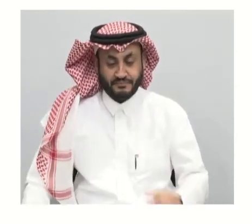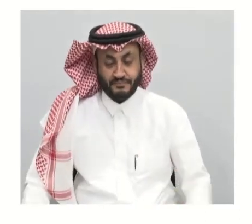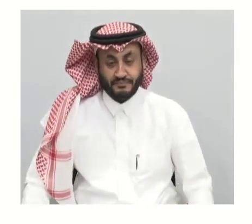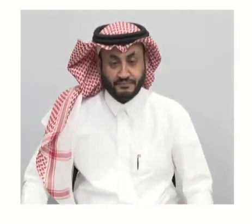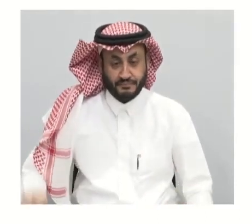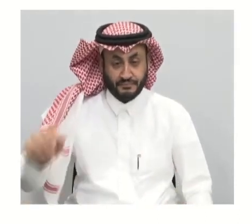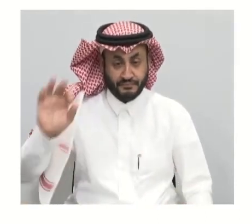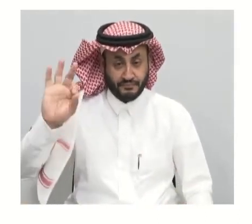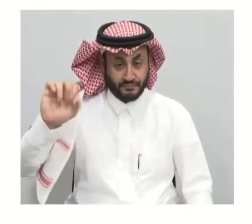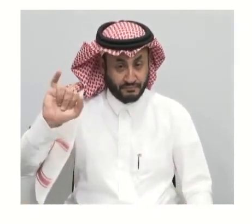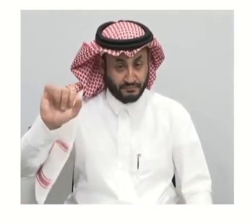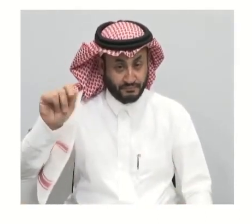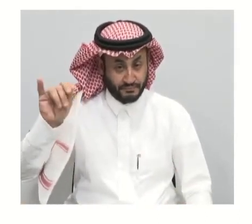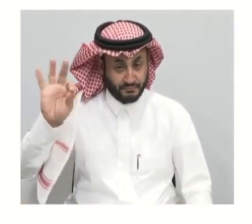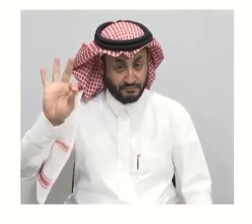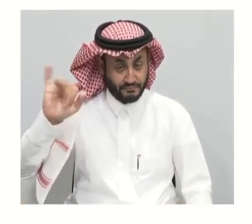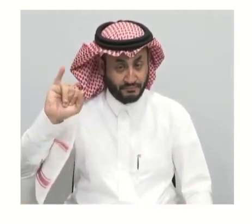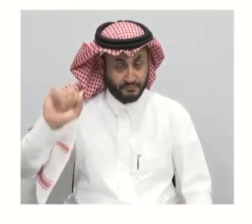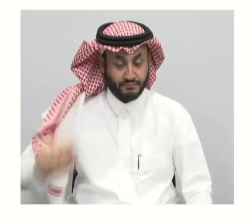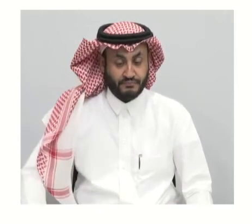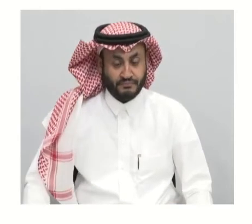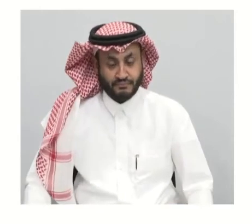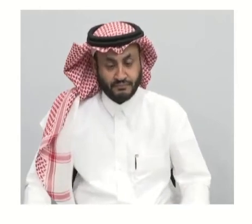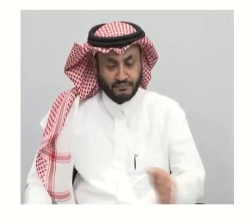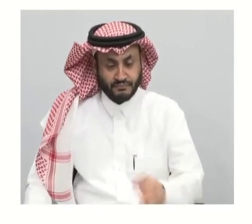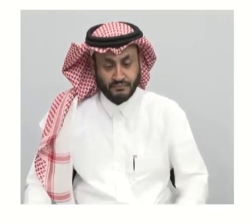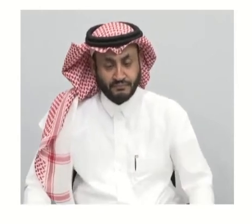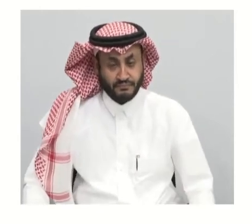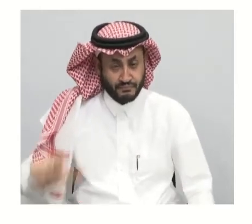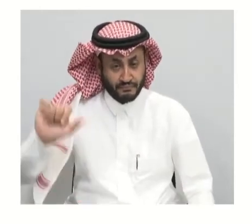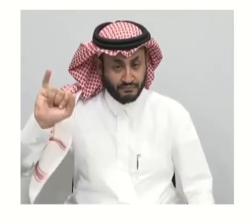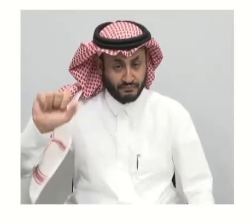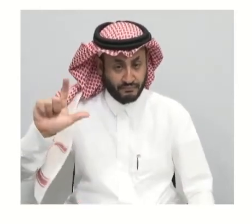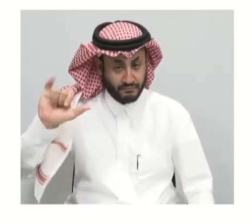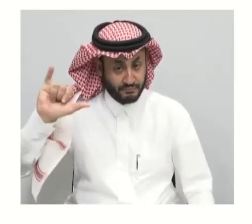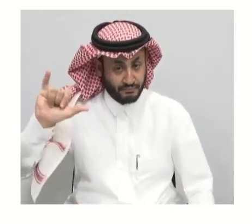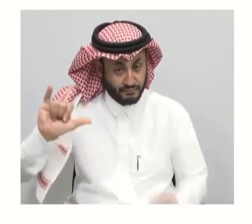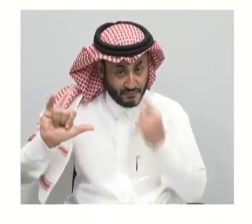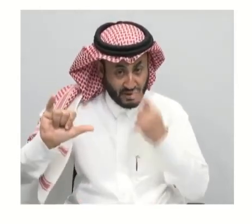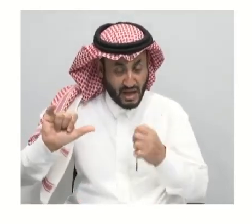Efficient, efficient. Reliable, reliable.